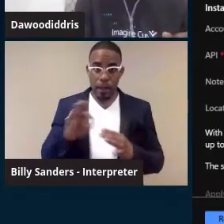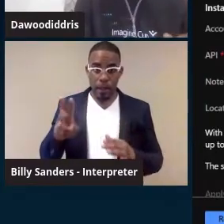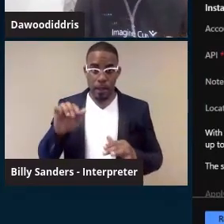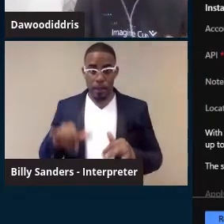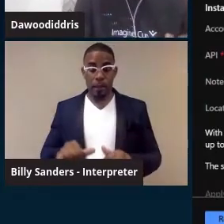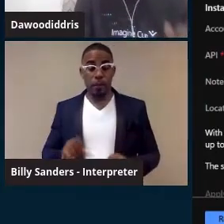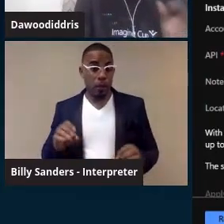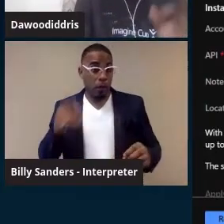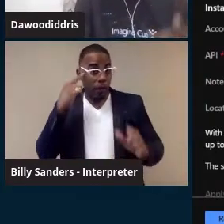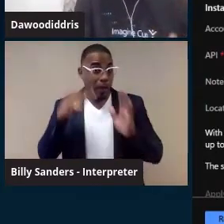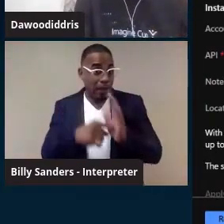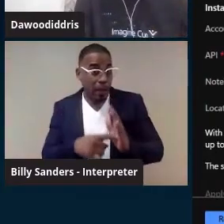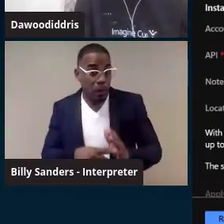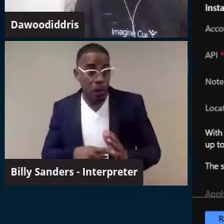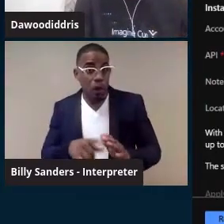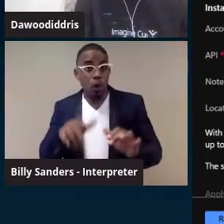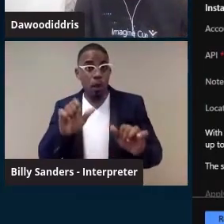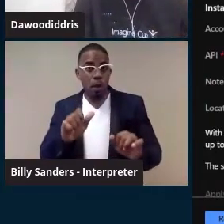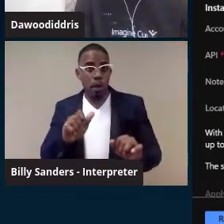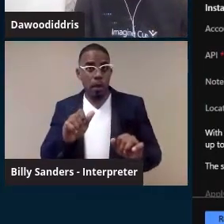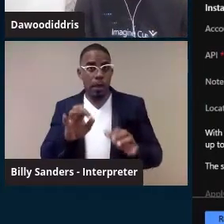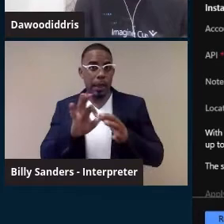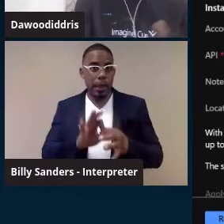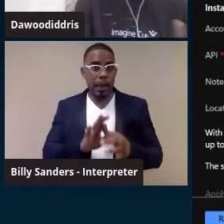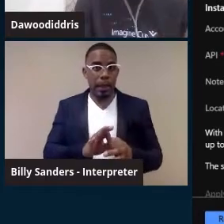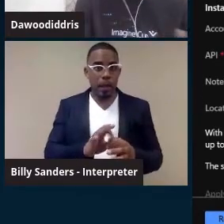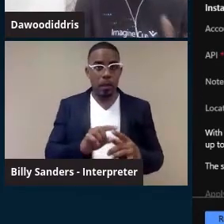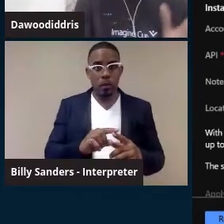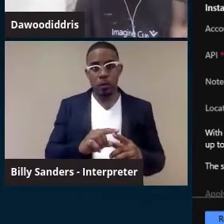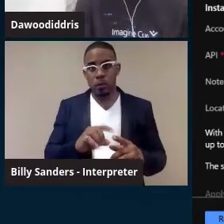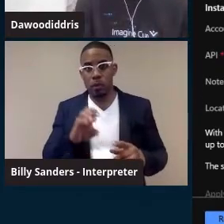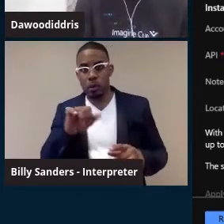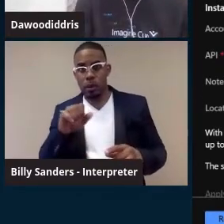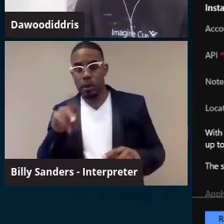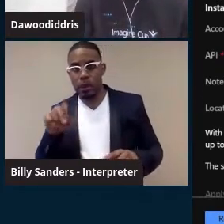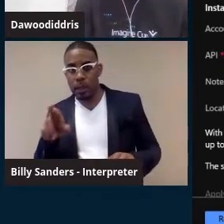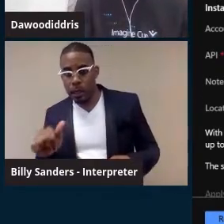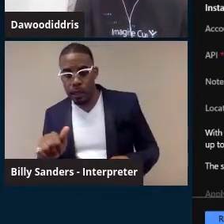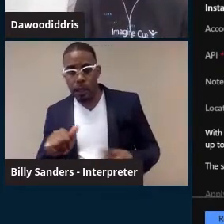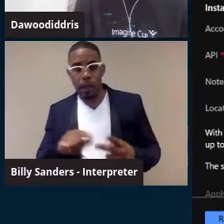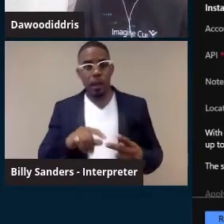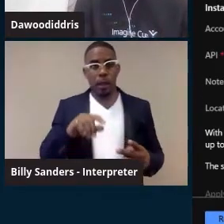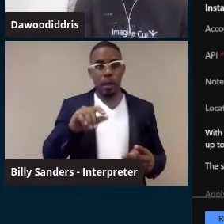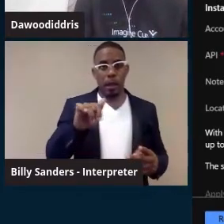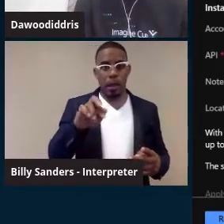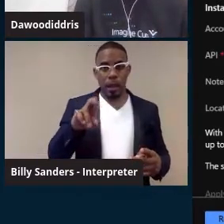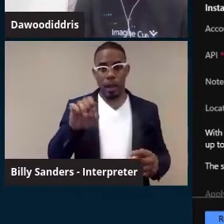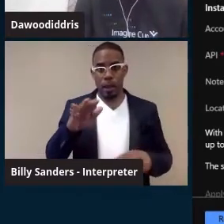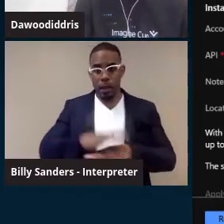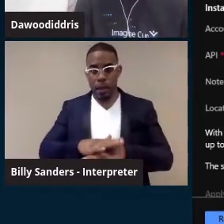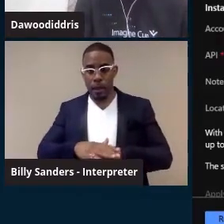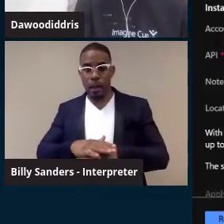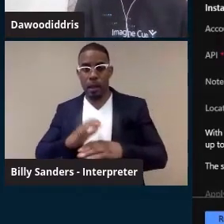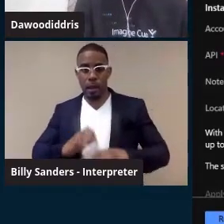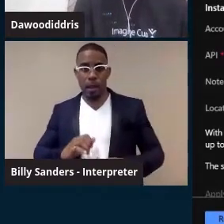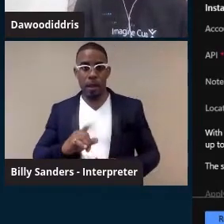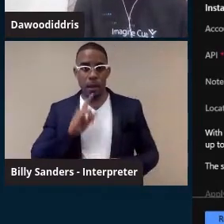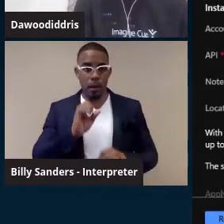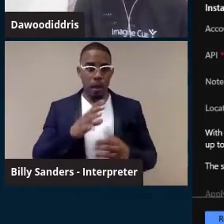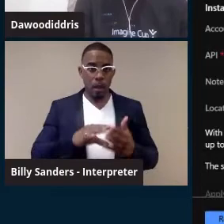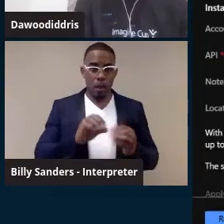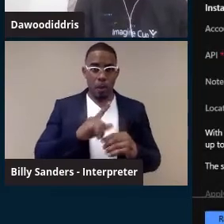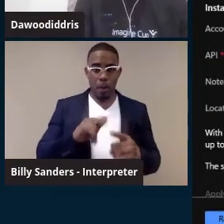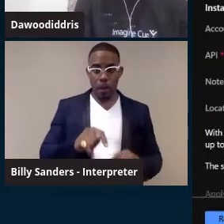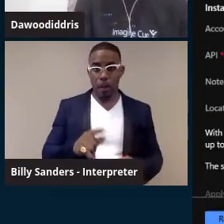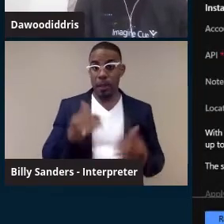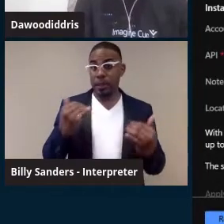that you want. For example, you could connect to Cassandra, Azure Table, and Cosmos DB. You can read more about this.